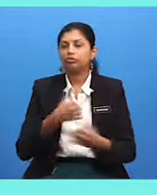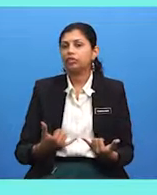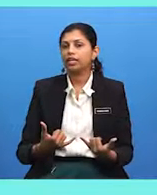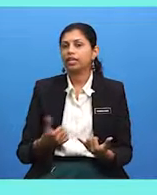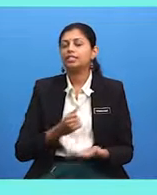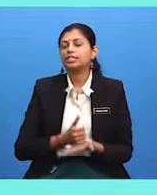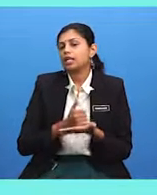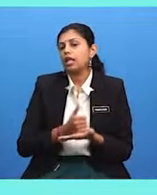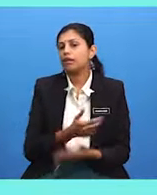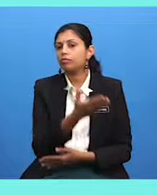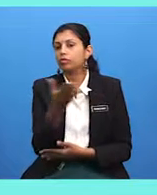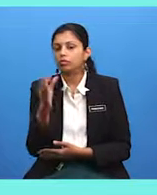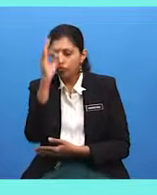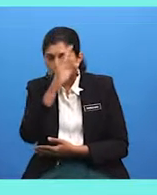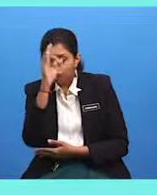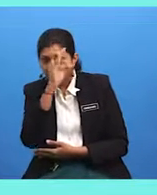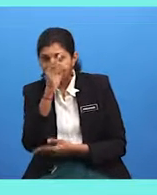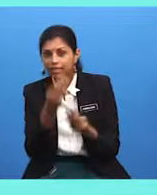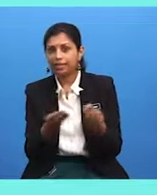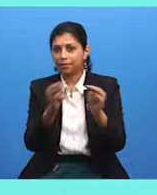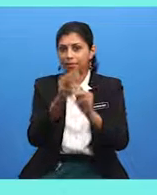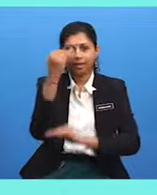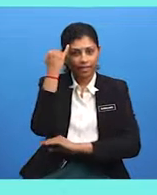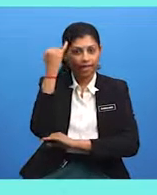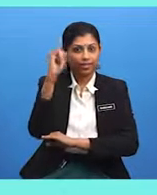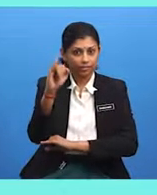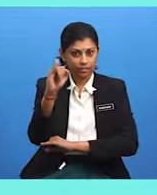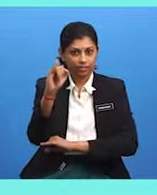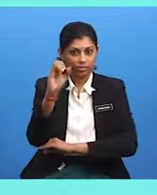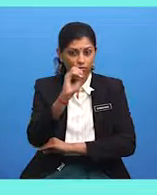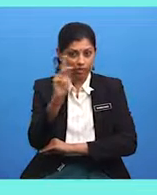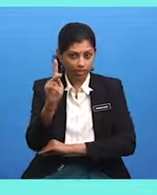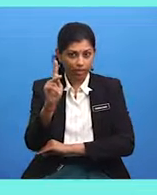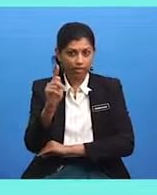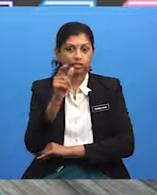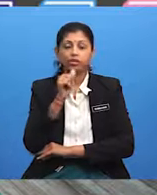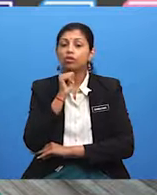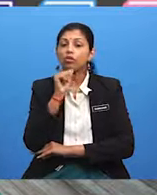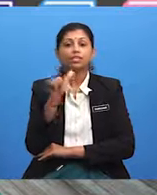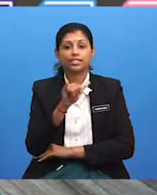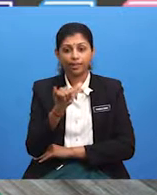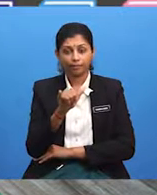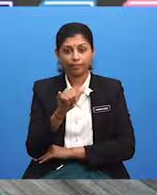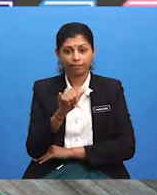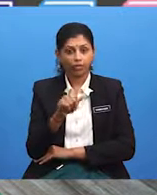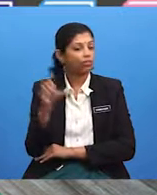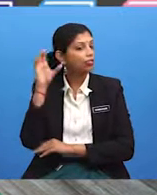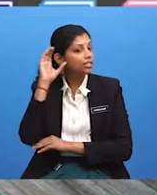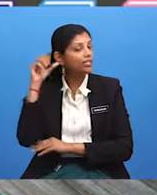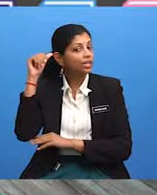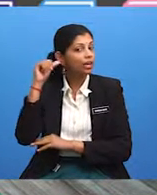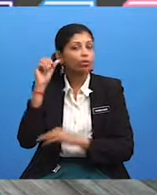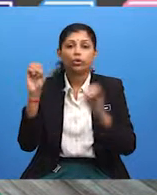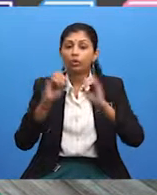just to help us point out the signposts to you. To find out what